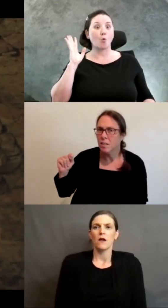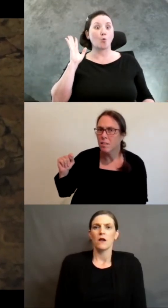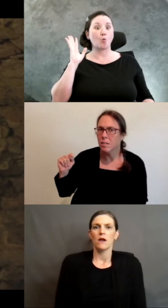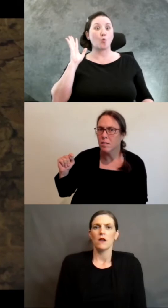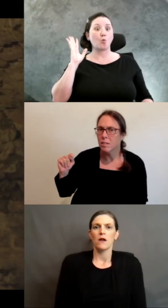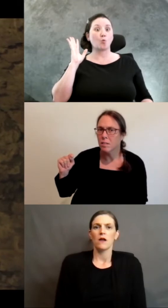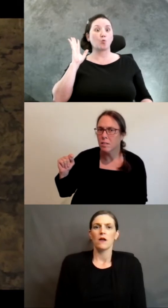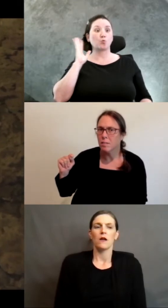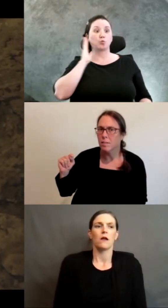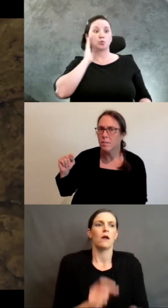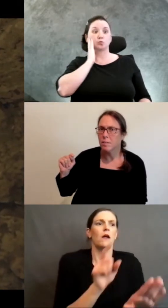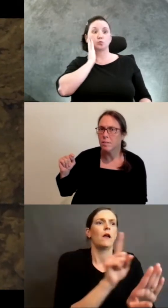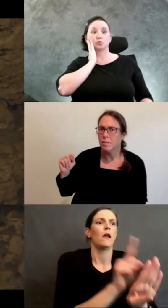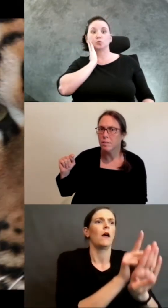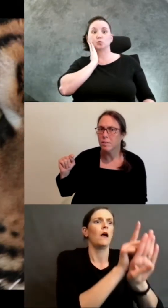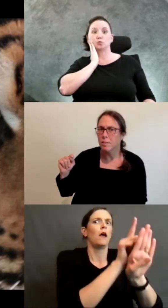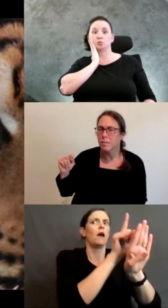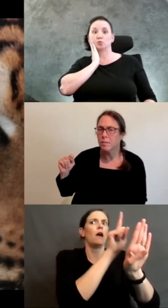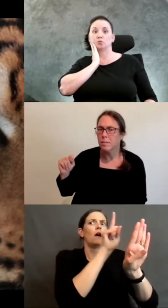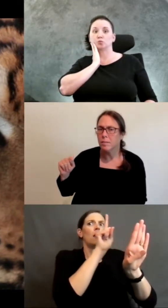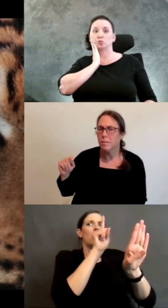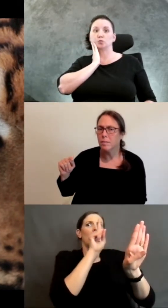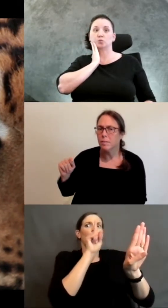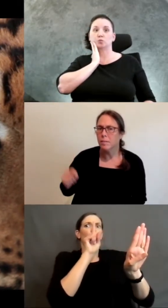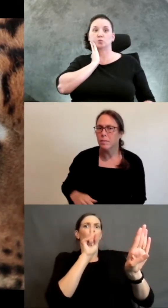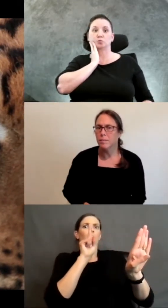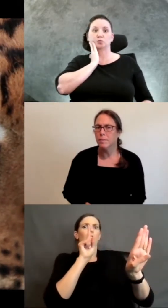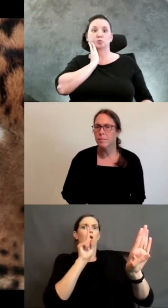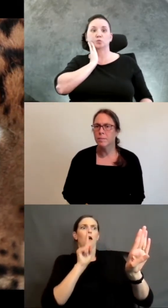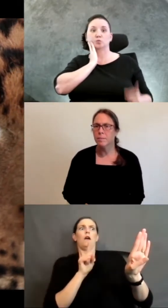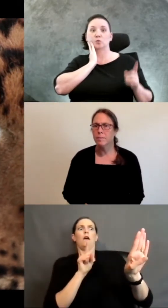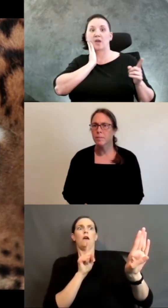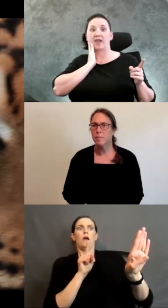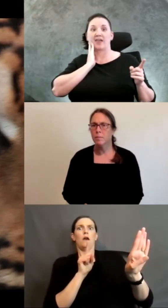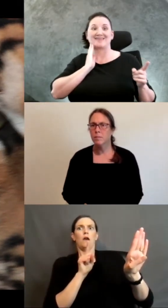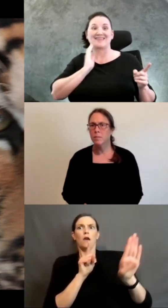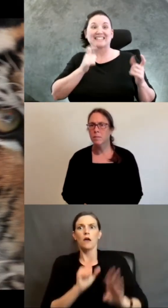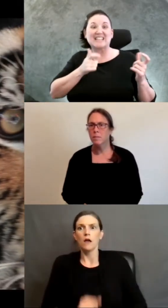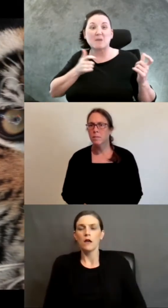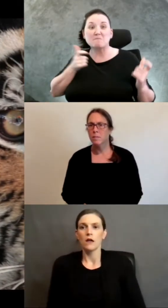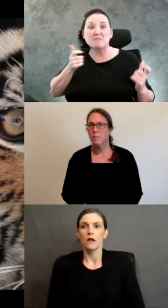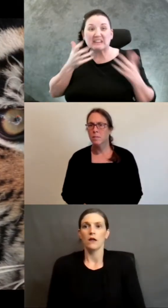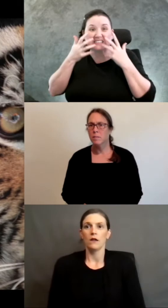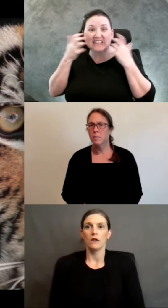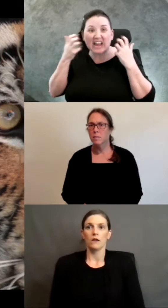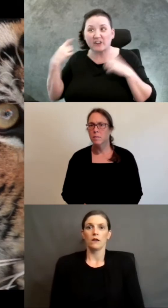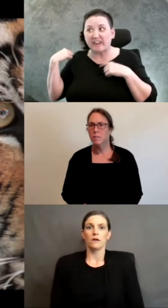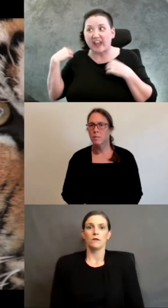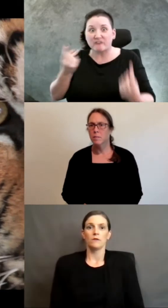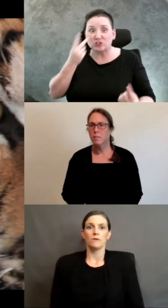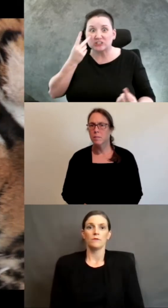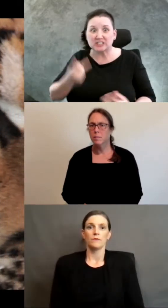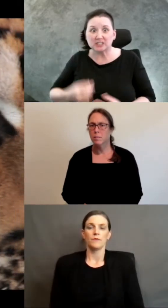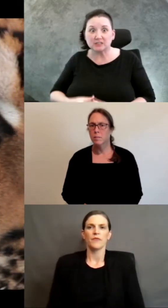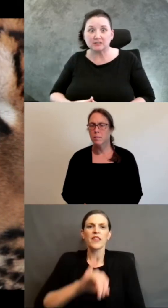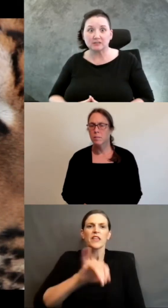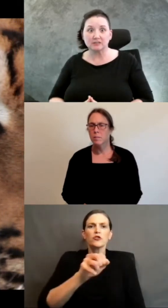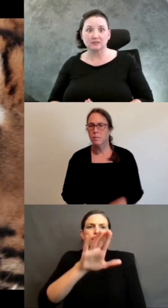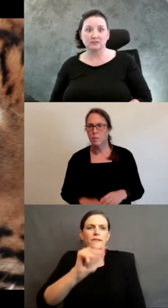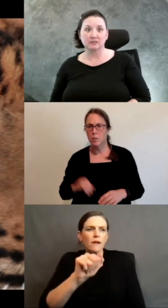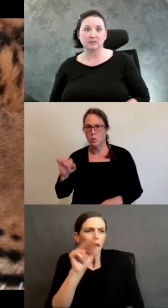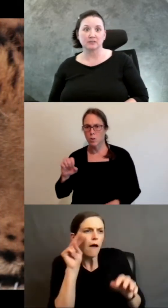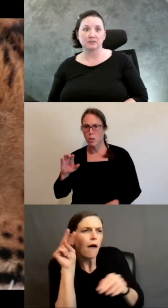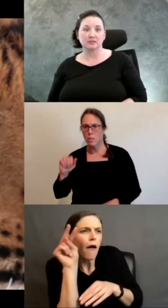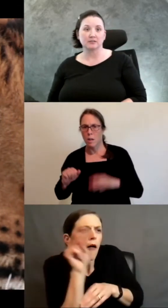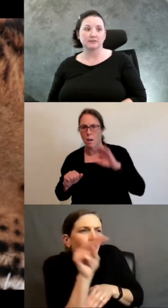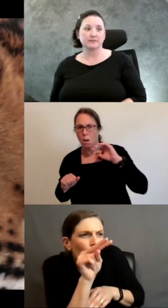slowly steps away from the door. That's the biggest tiger I've ever seen. Jessica looks in the window.